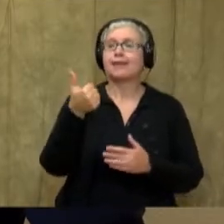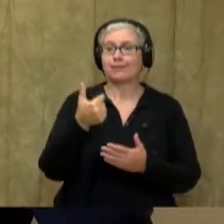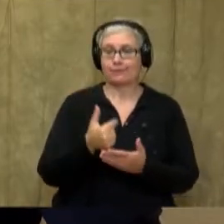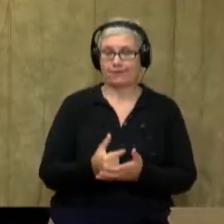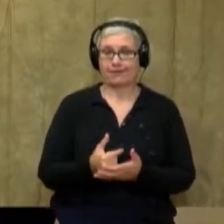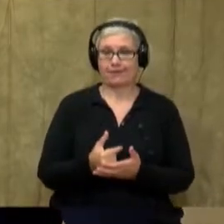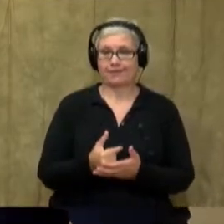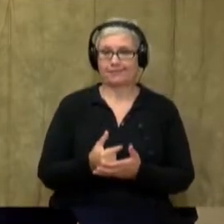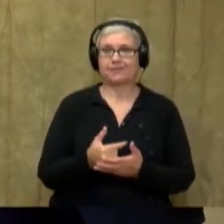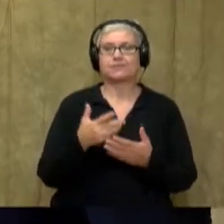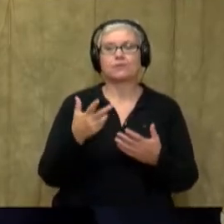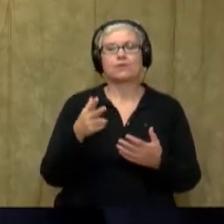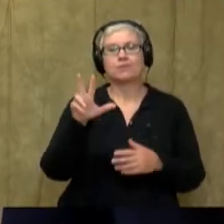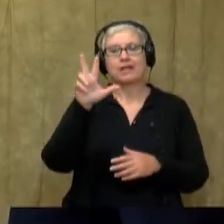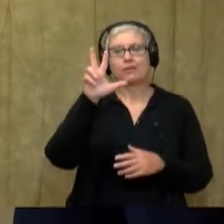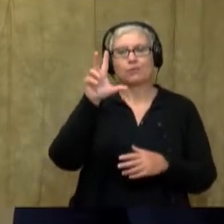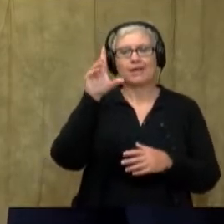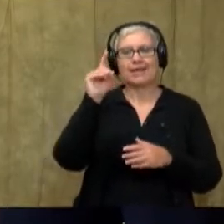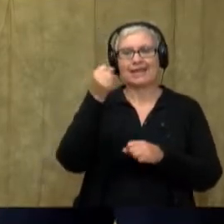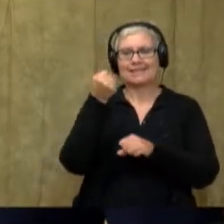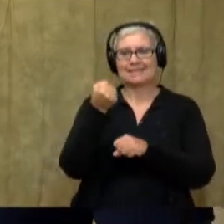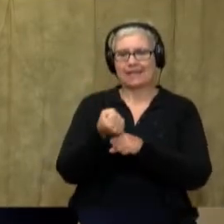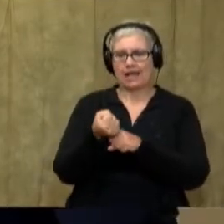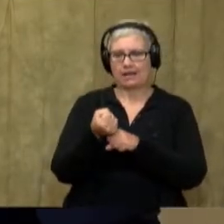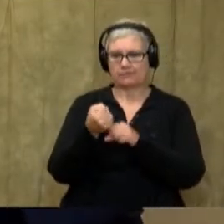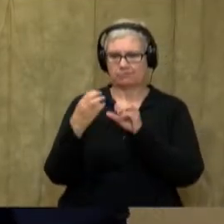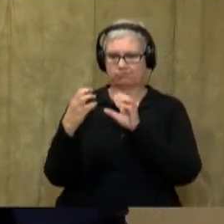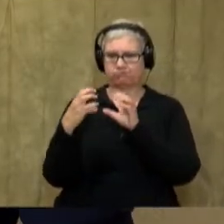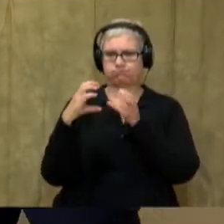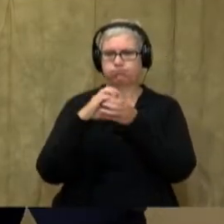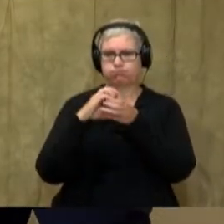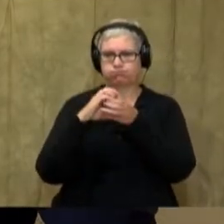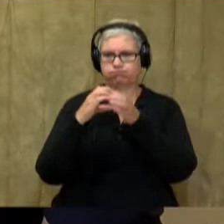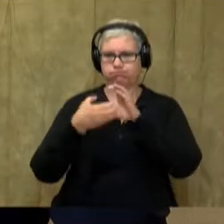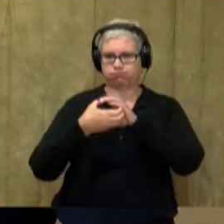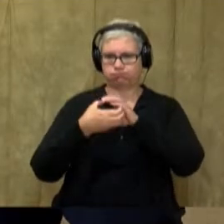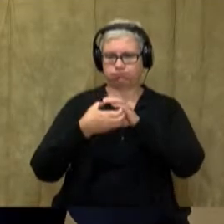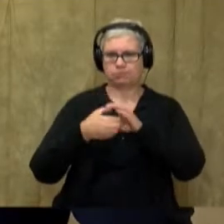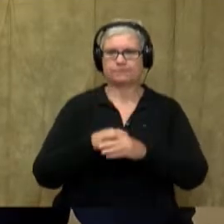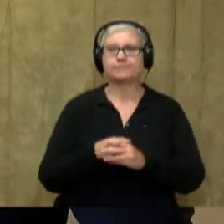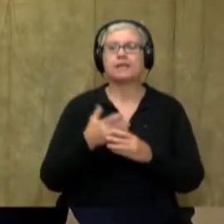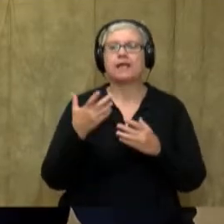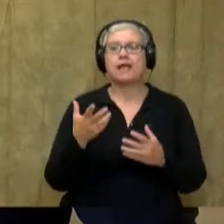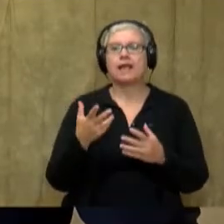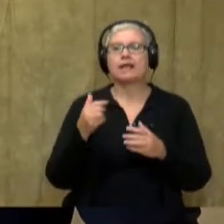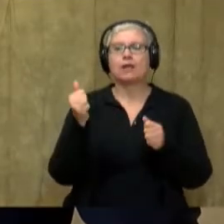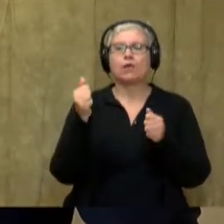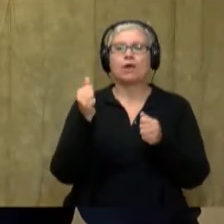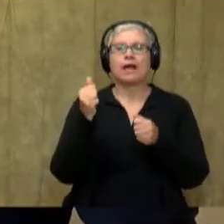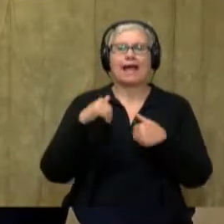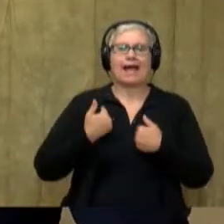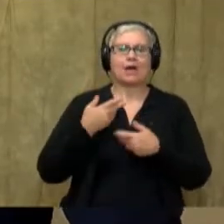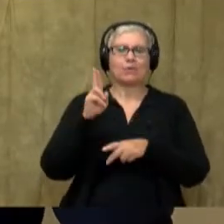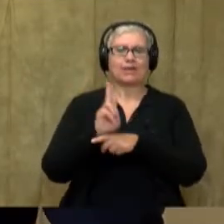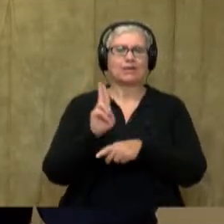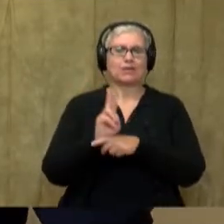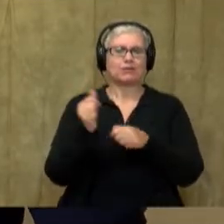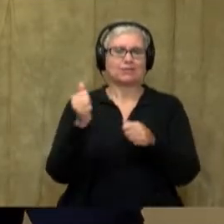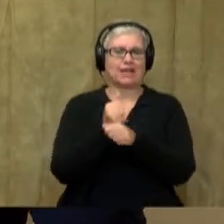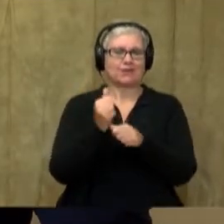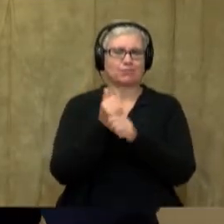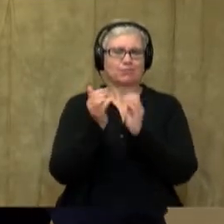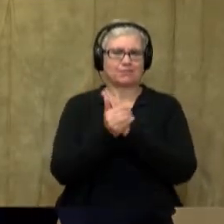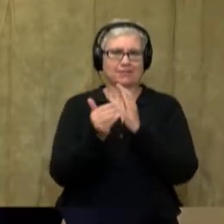solids and really focusing our attention on how we can use our algebra skills in order to make sense of geometric